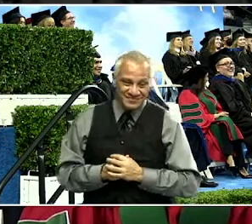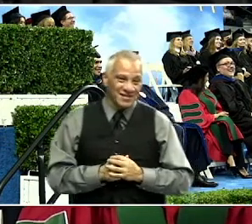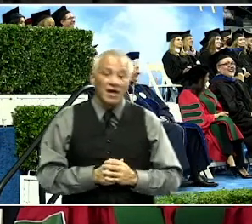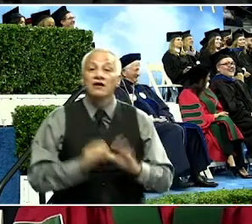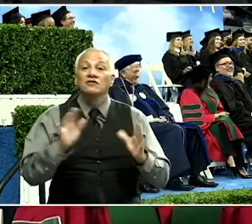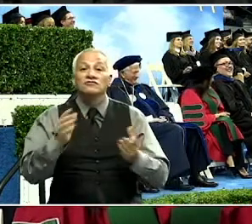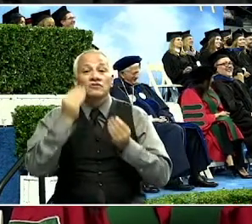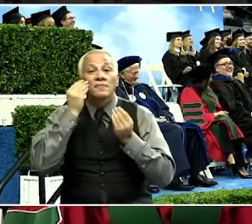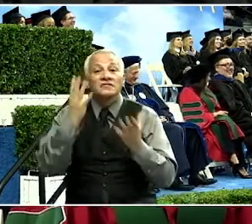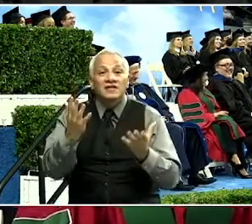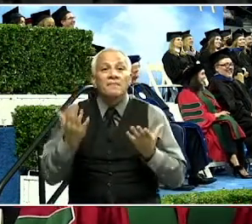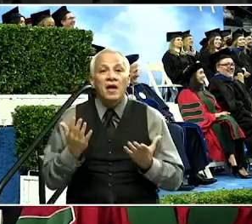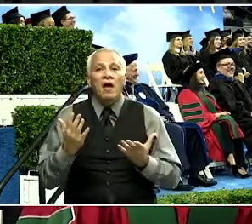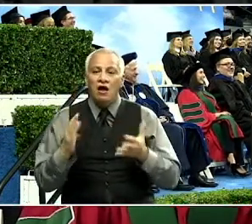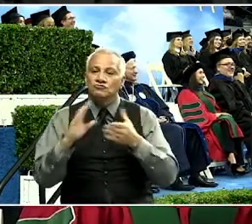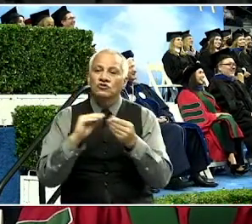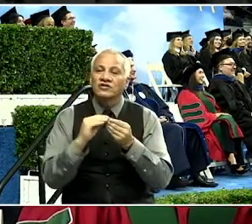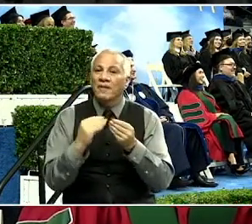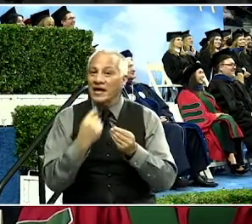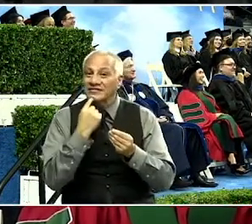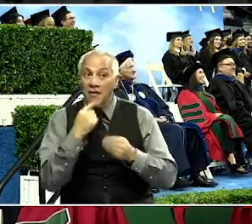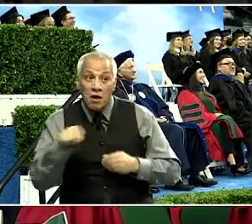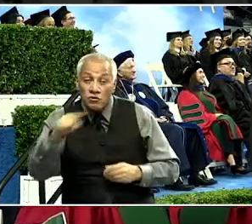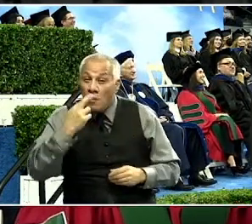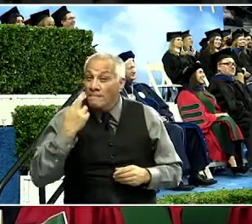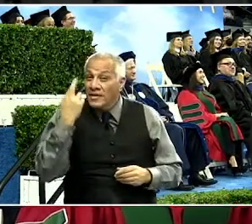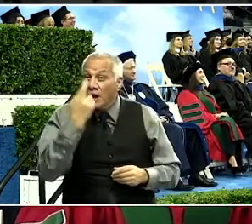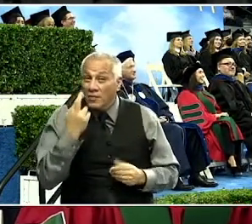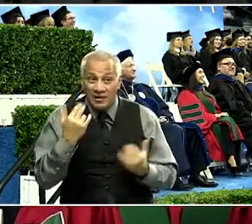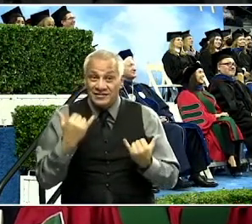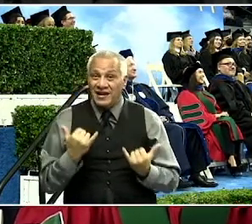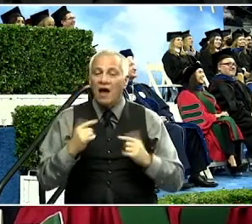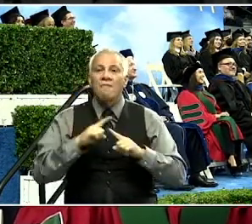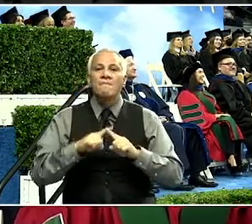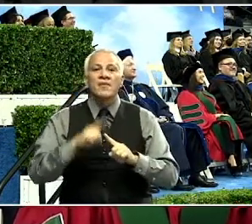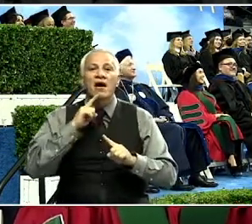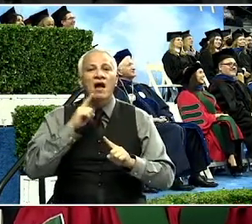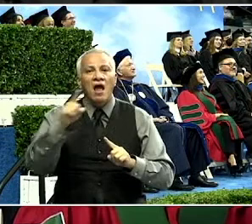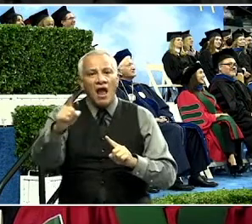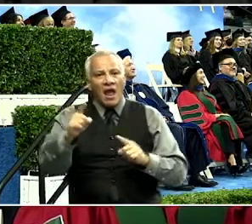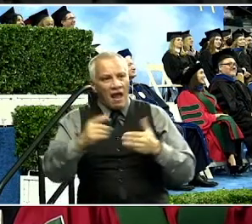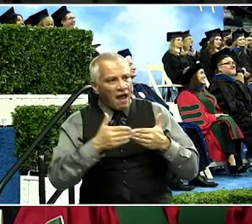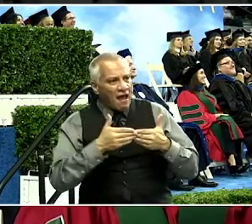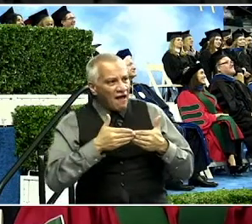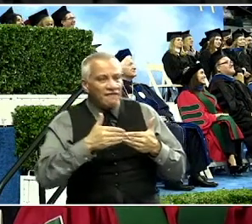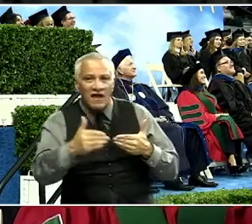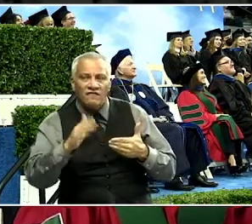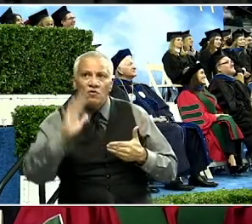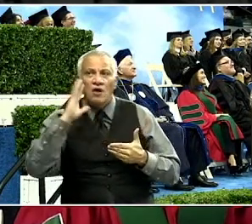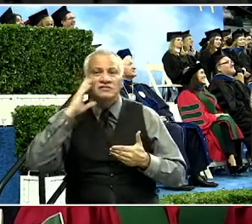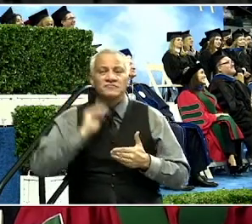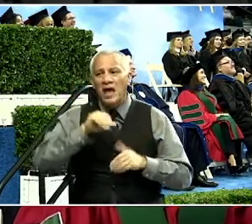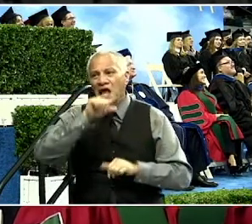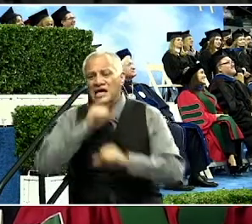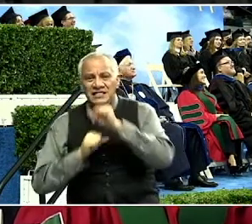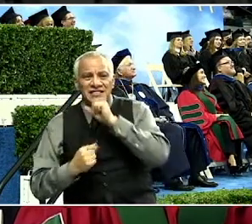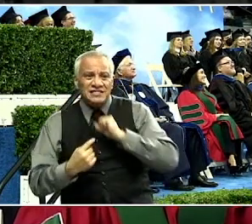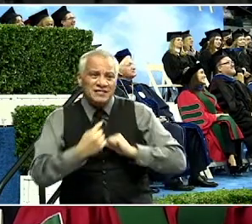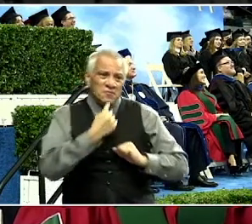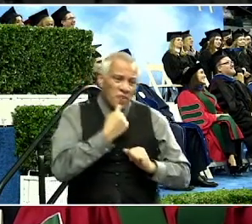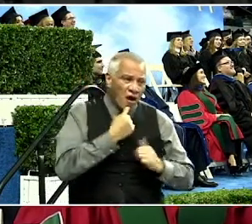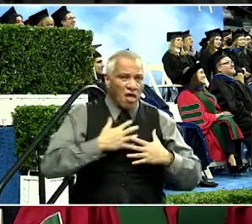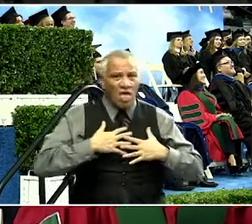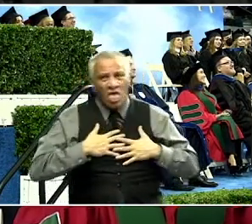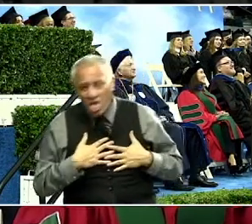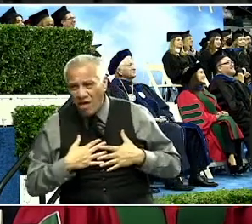So here's the thing about disappointment. You may not realize it at the time, but after the sting of every setback, the heartache of every defeat,